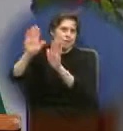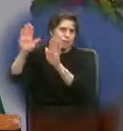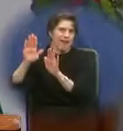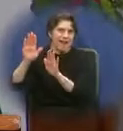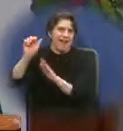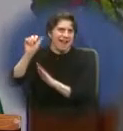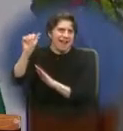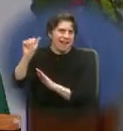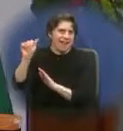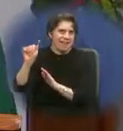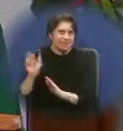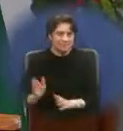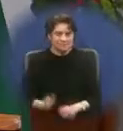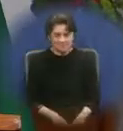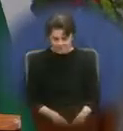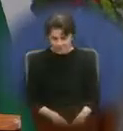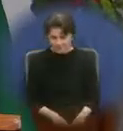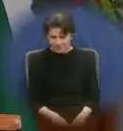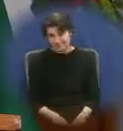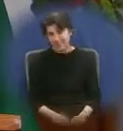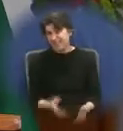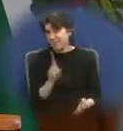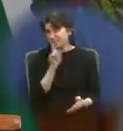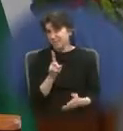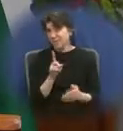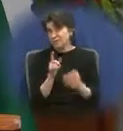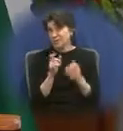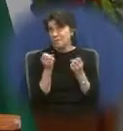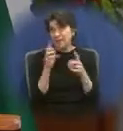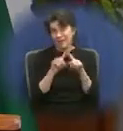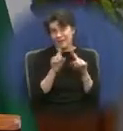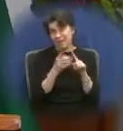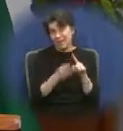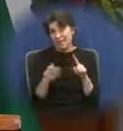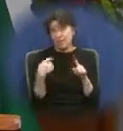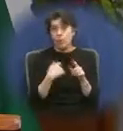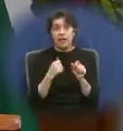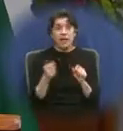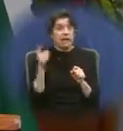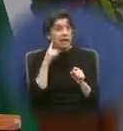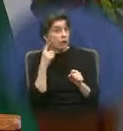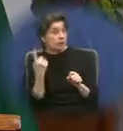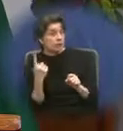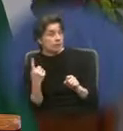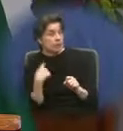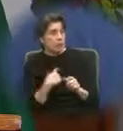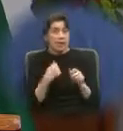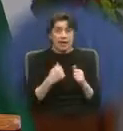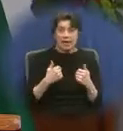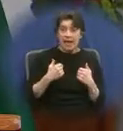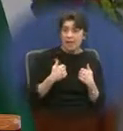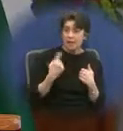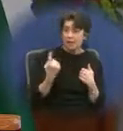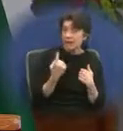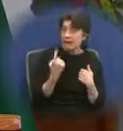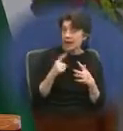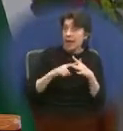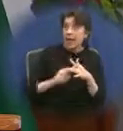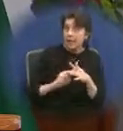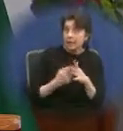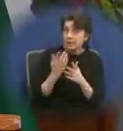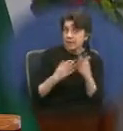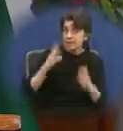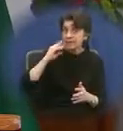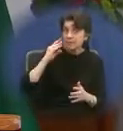of examples of that. Is that not true? Is that we can all hear something, we can all have the beginnings of some